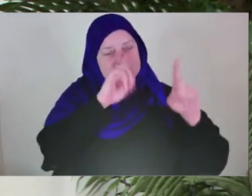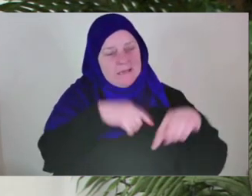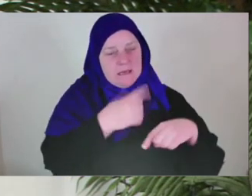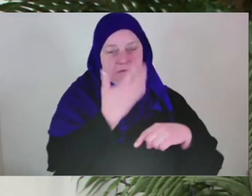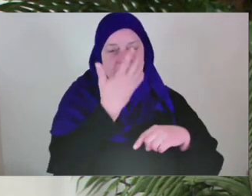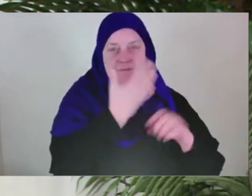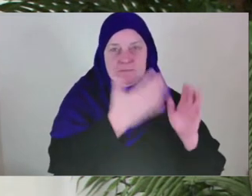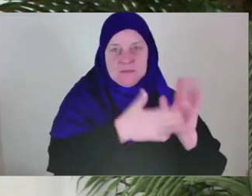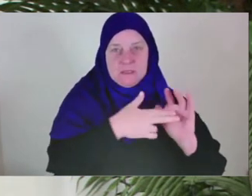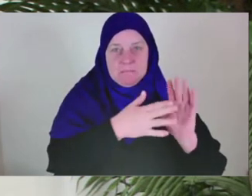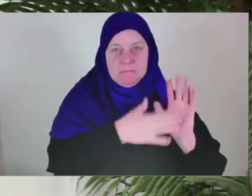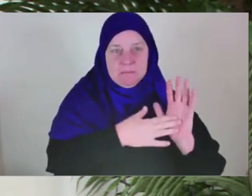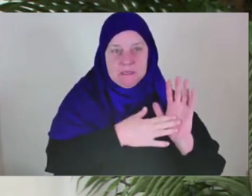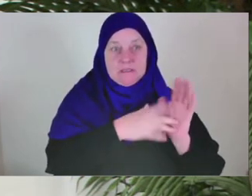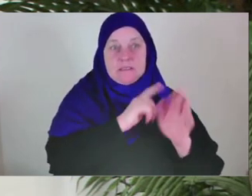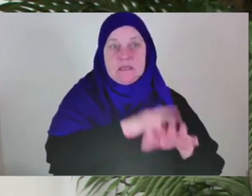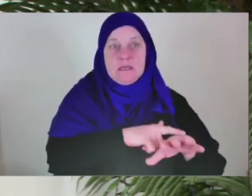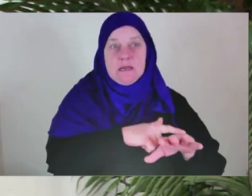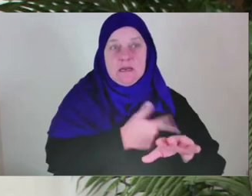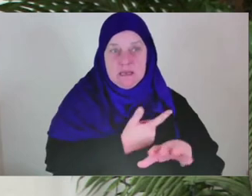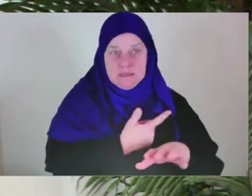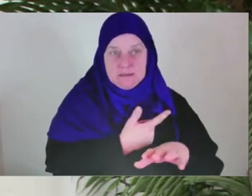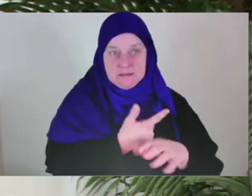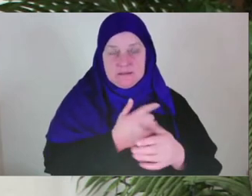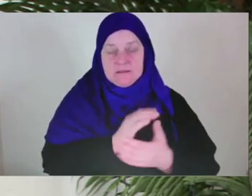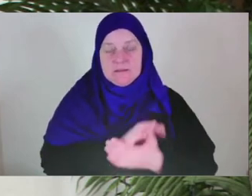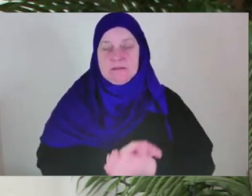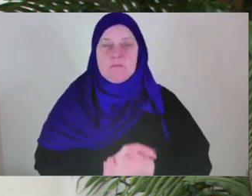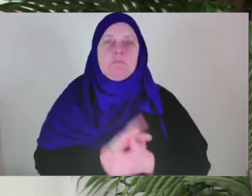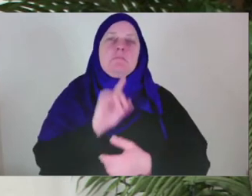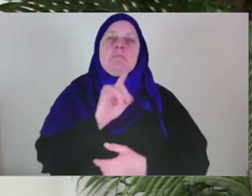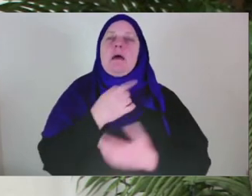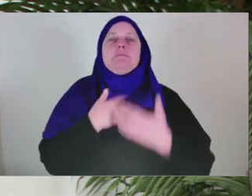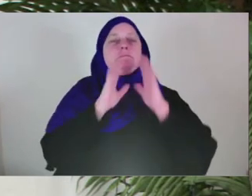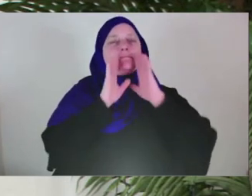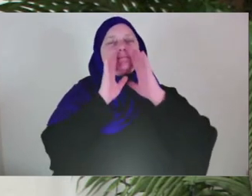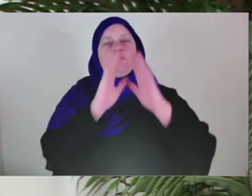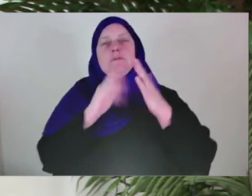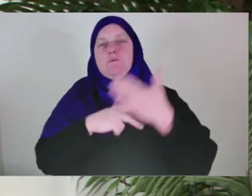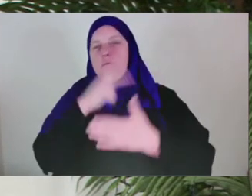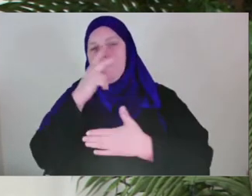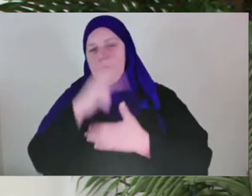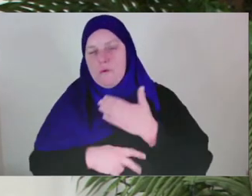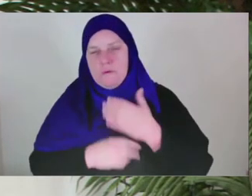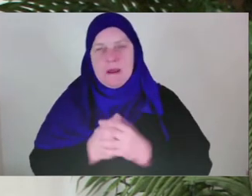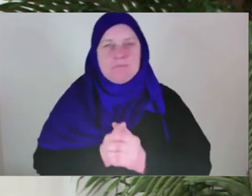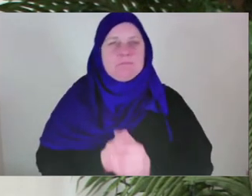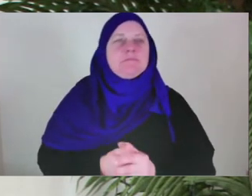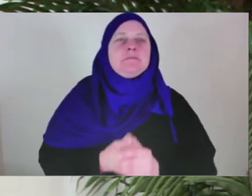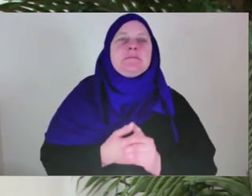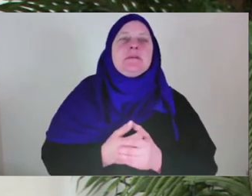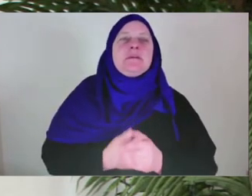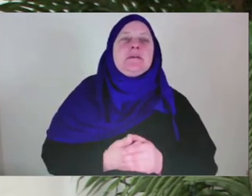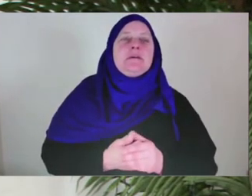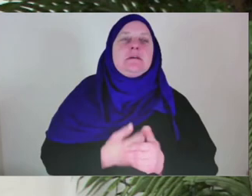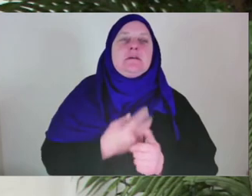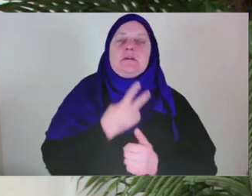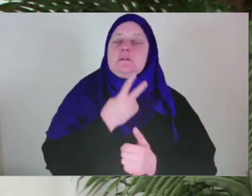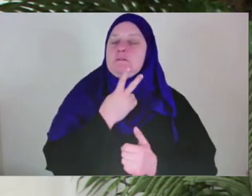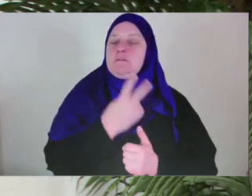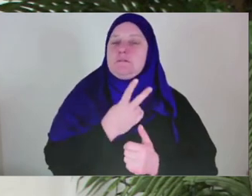the excellent quality of the program with our two fantastic scholars and help from our very helpful and wonderful